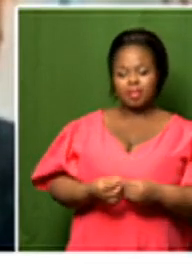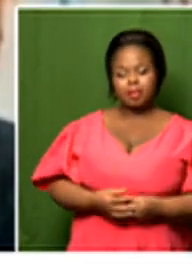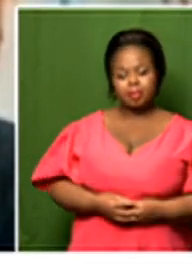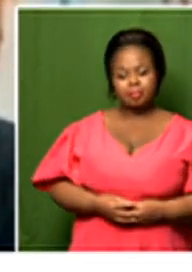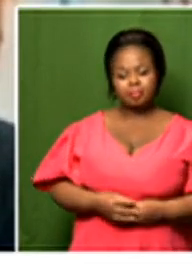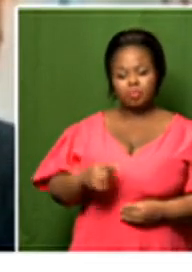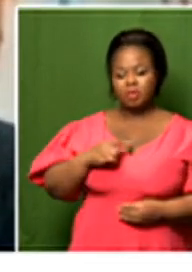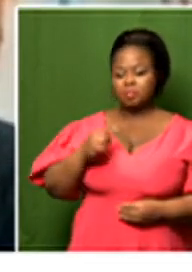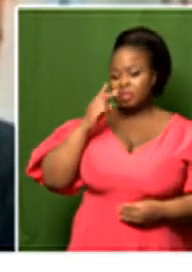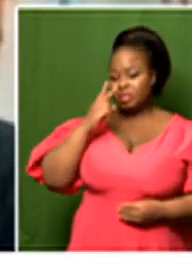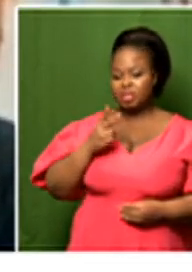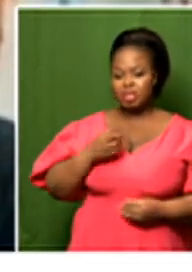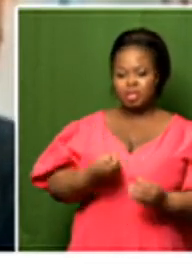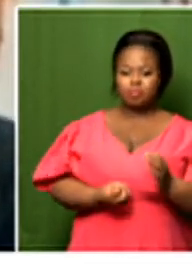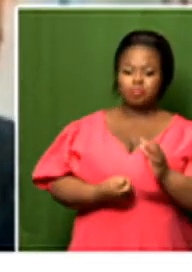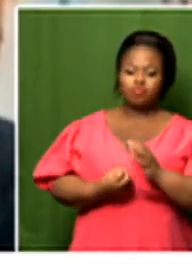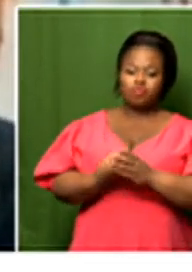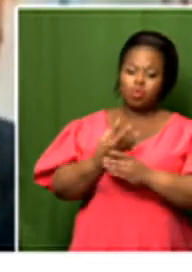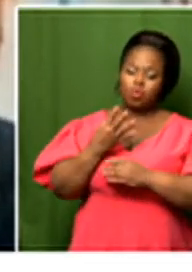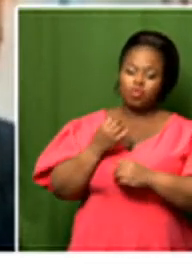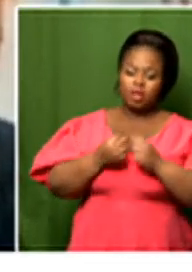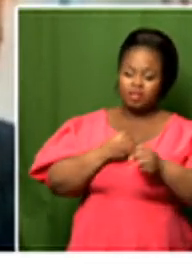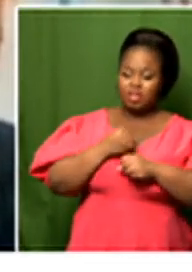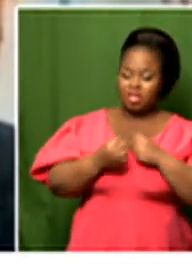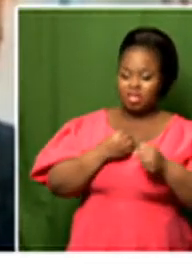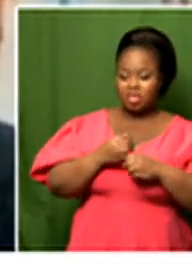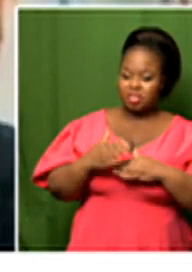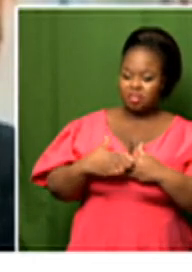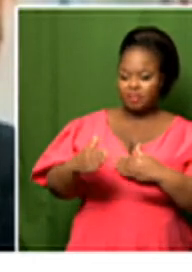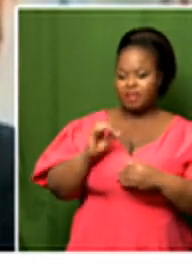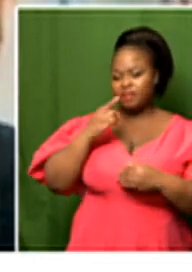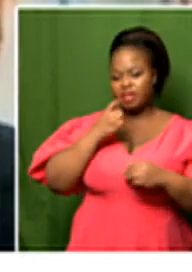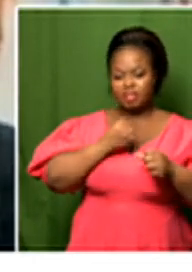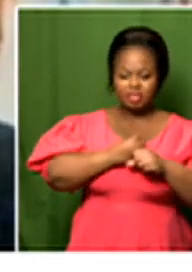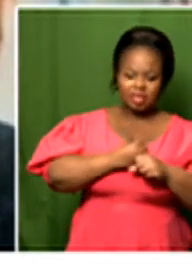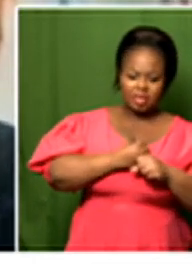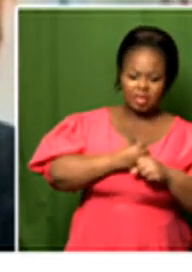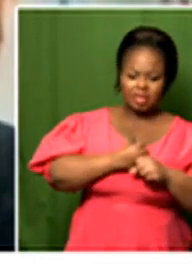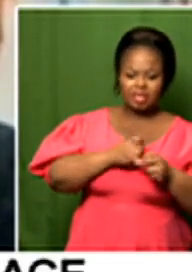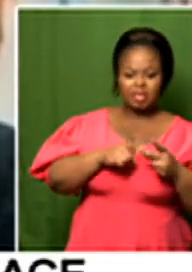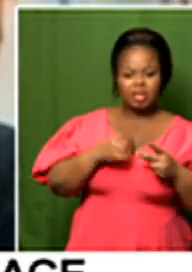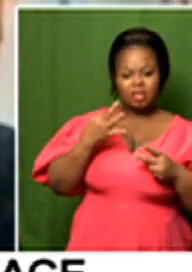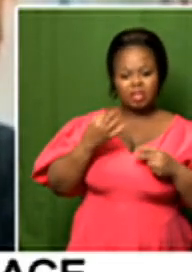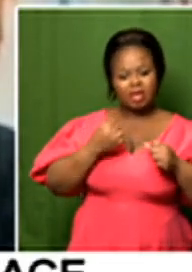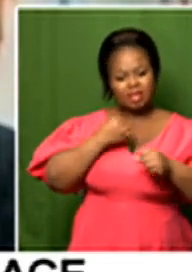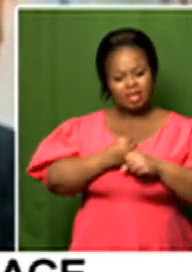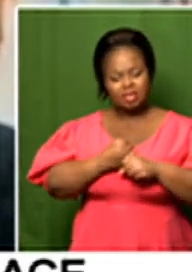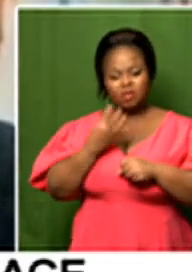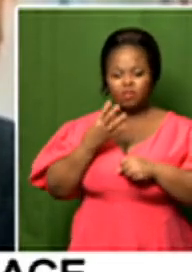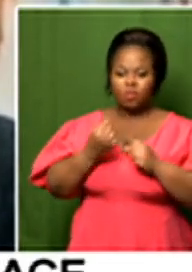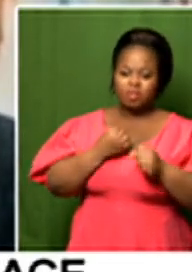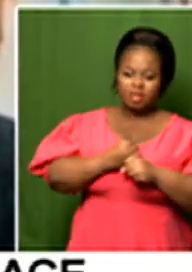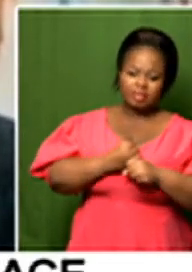And seeing them grow over the years, like I have them in first year, and then I have them in third year, sometimes fourth